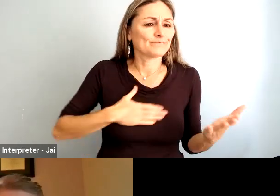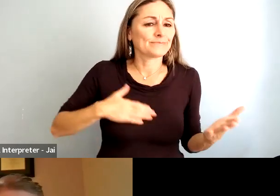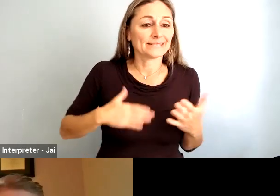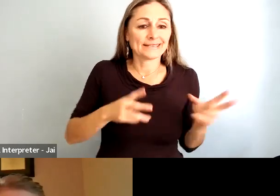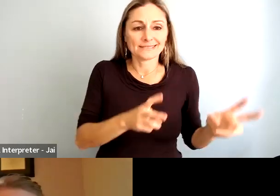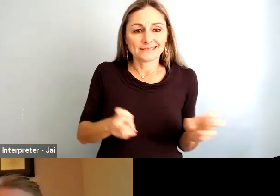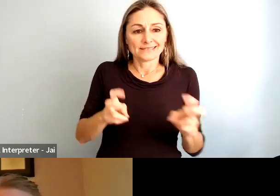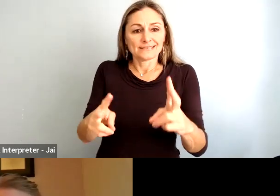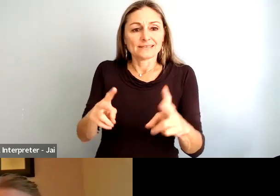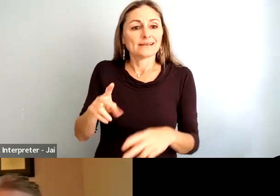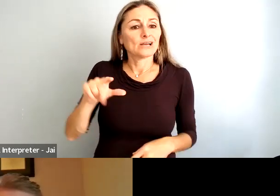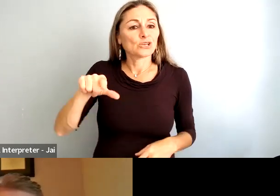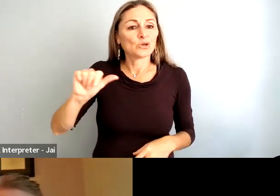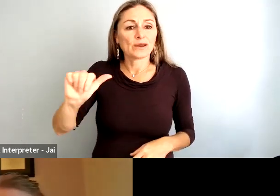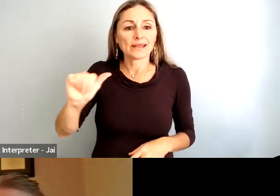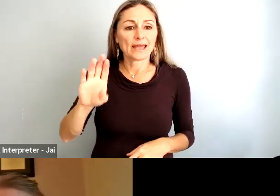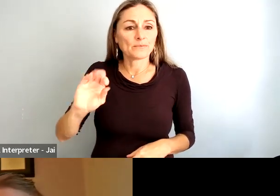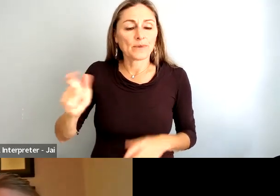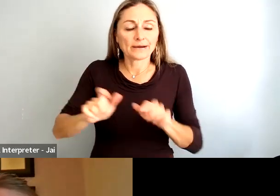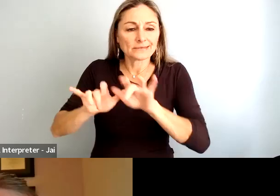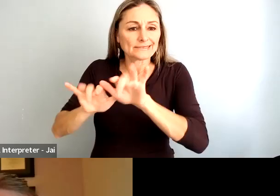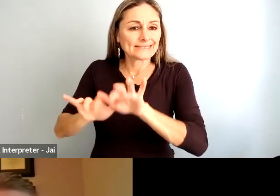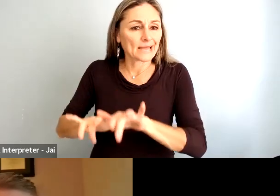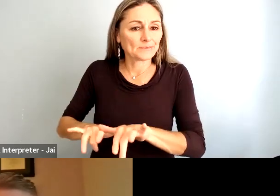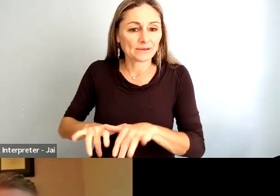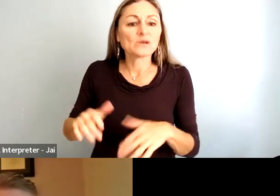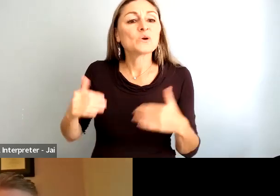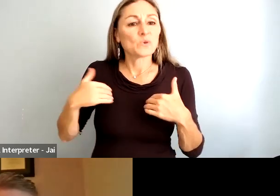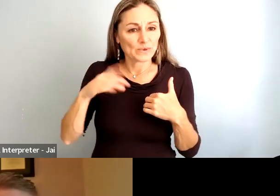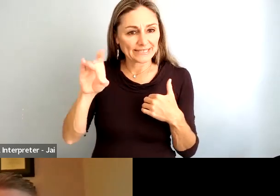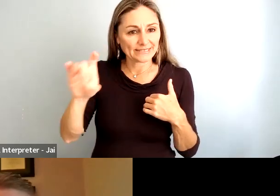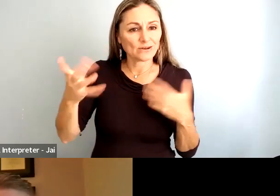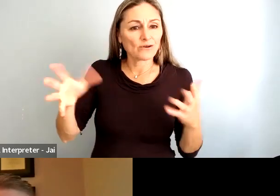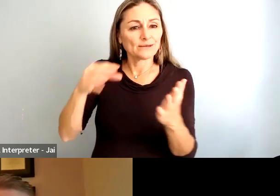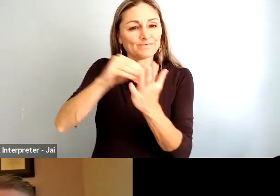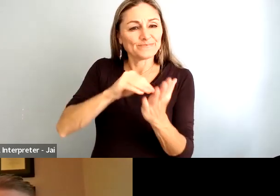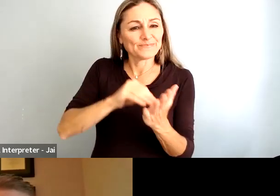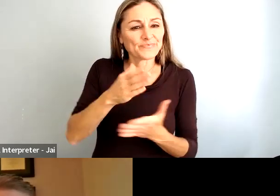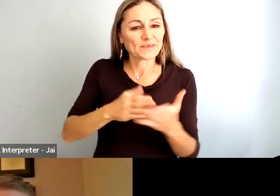Q&A box. We did capture some of the questions. And so Terry